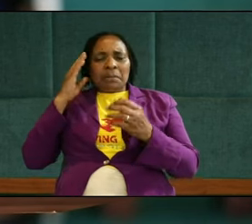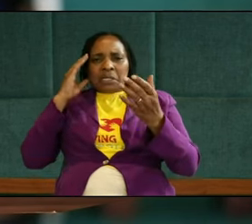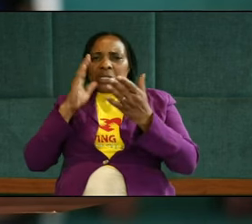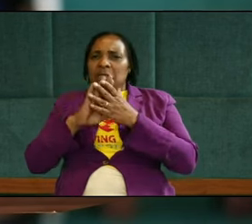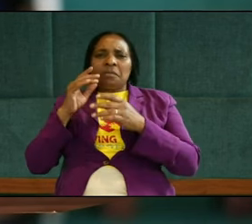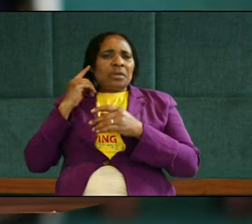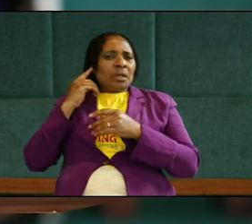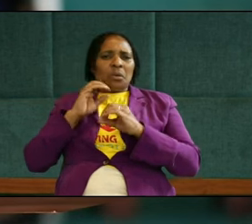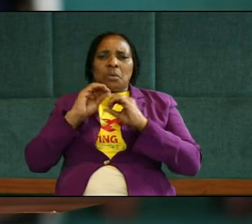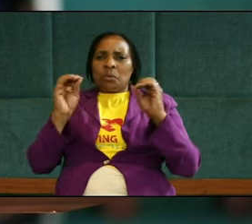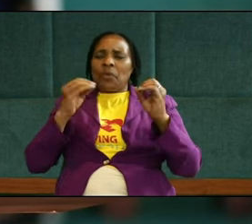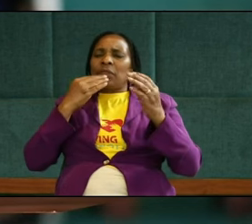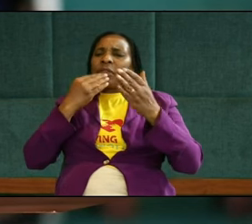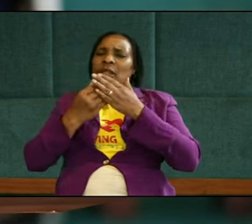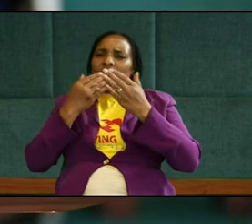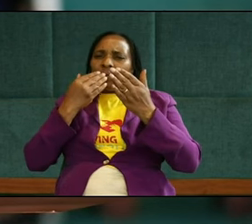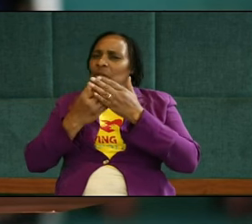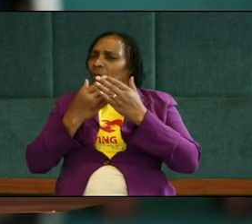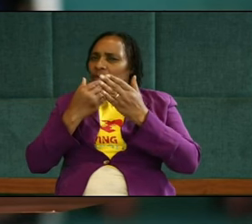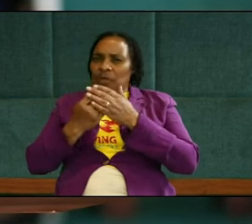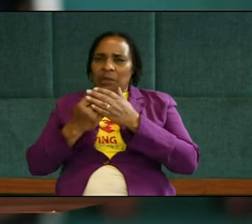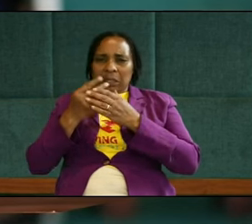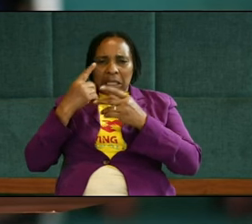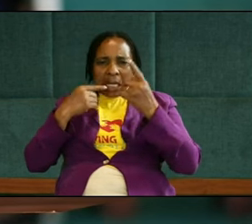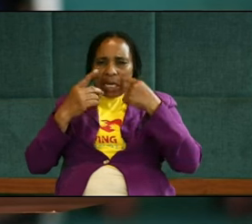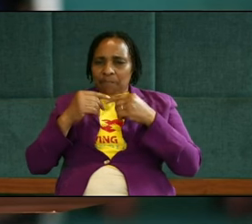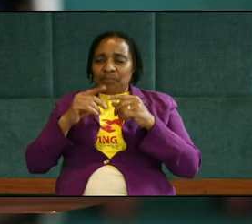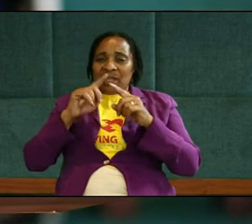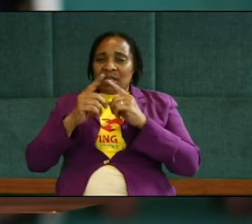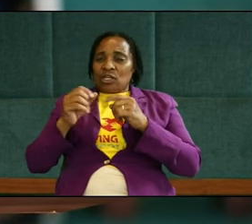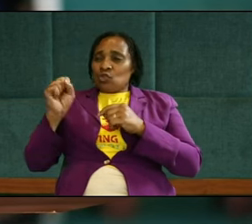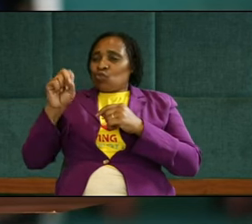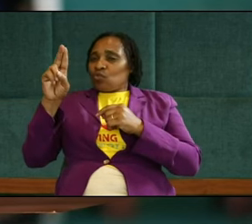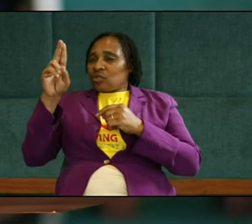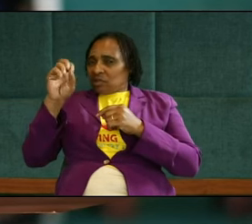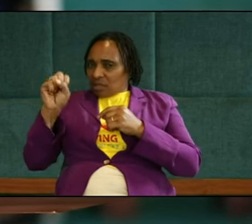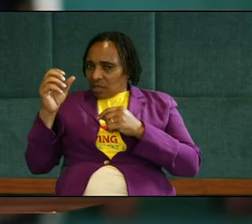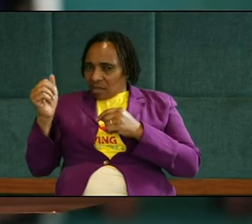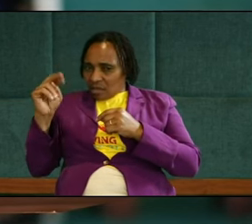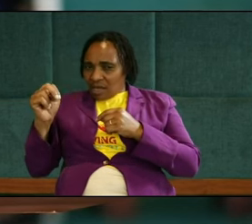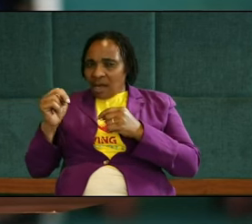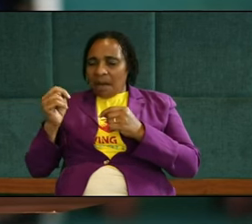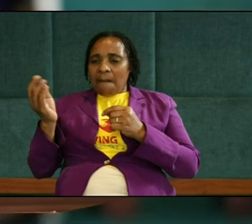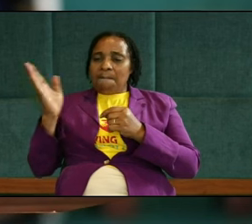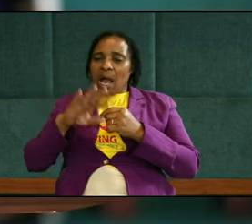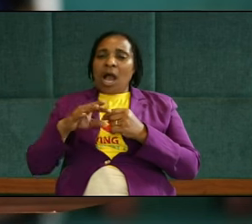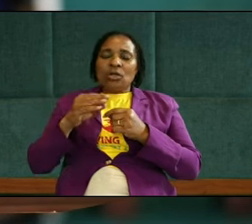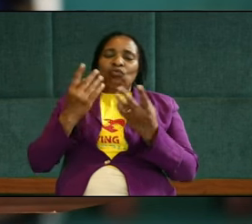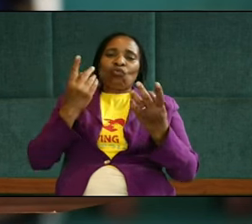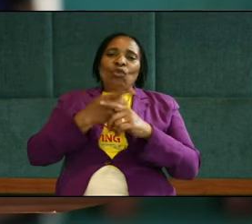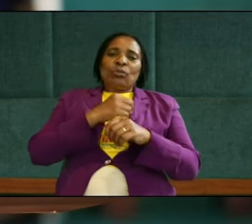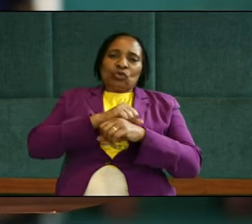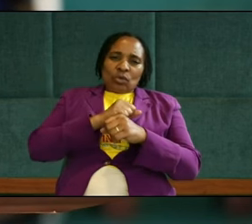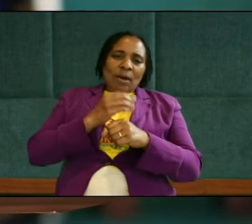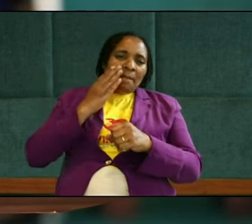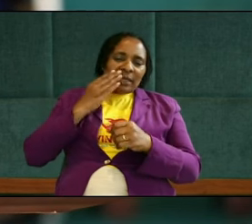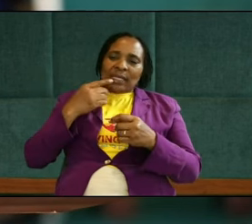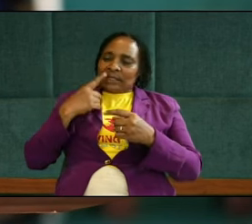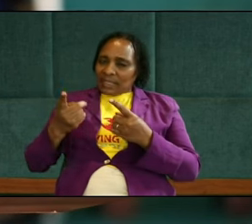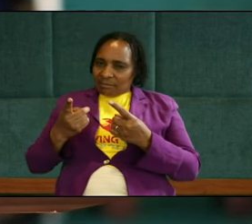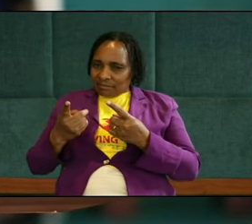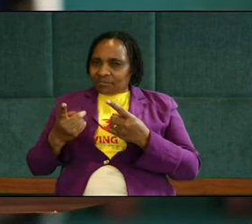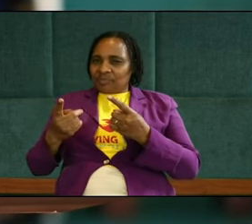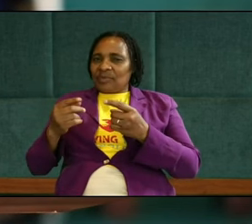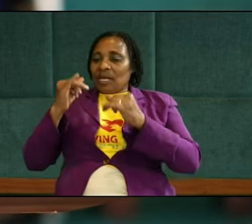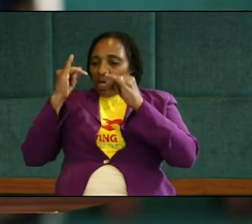ears. "Thank you, thank you," she cried. When Susanna returned home from school, mother told her the good news. The little girl was